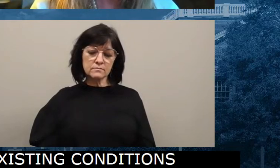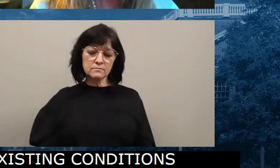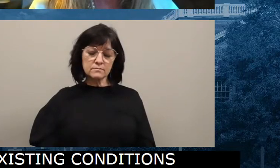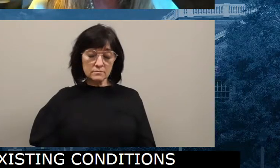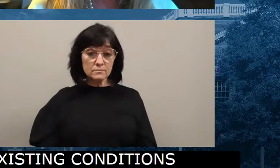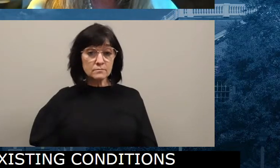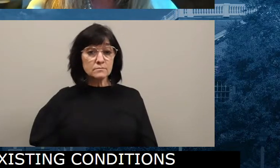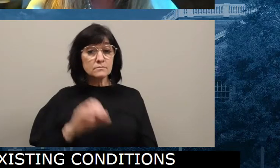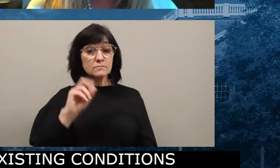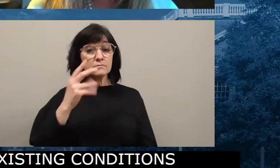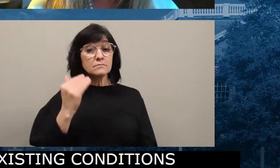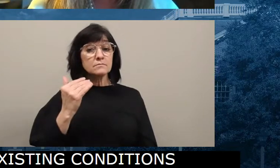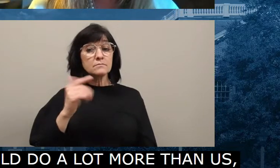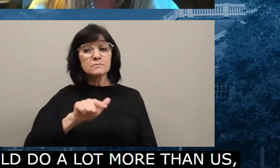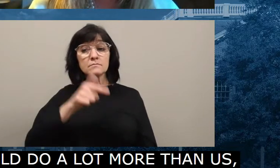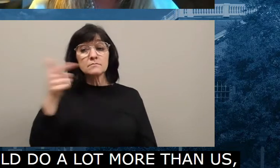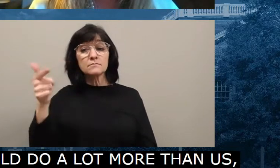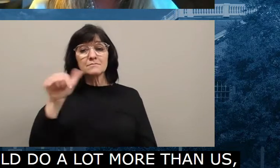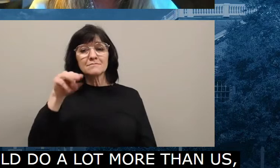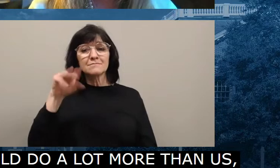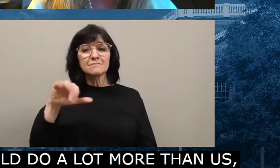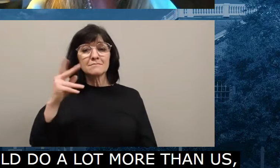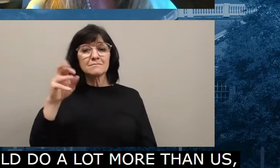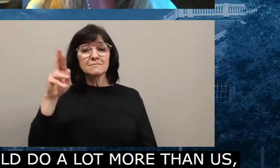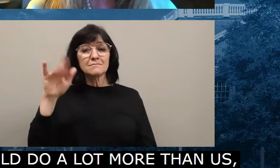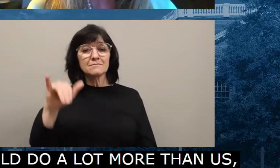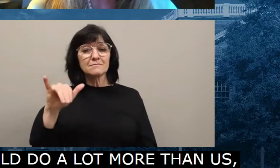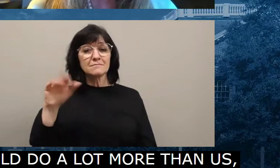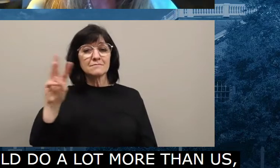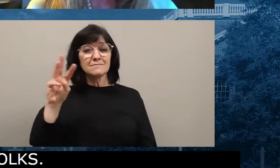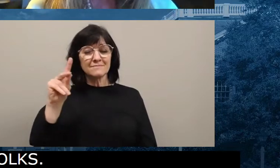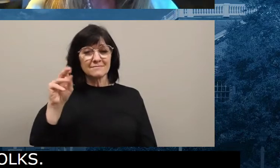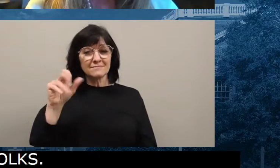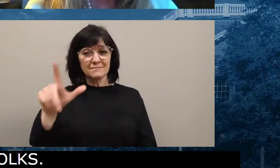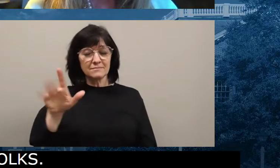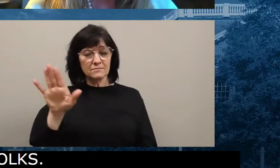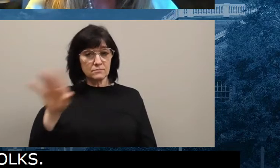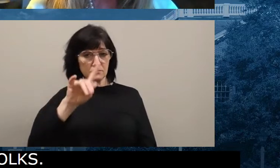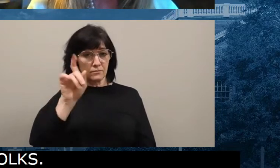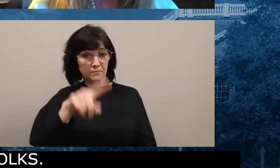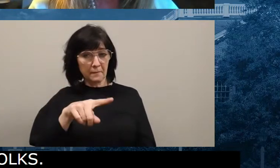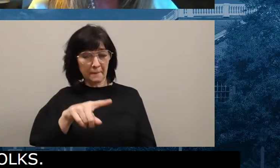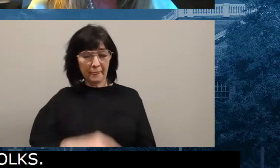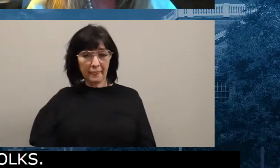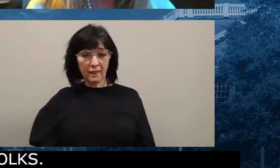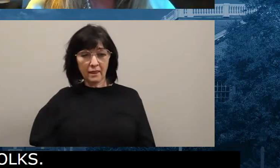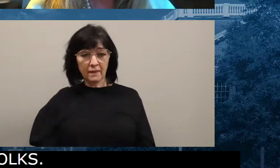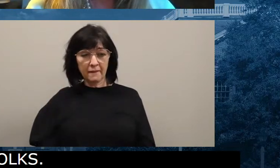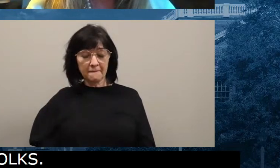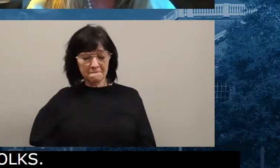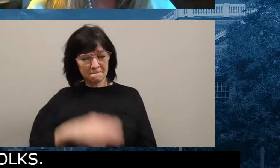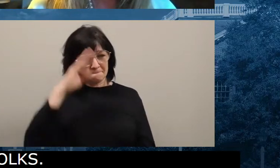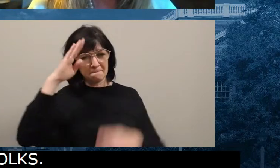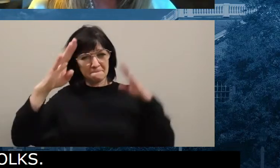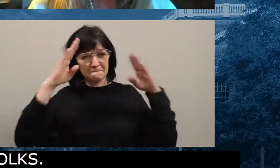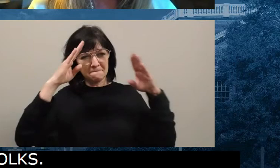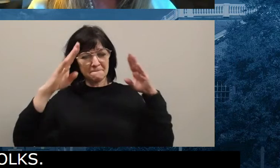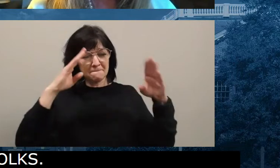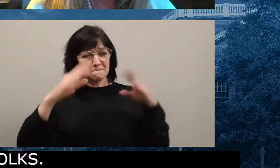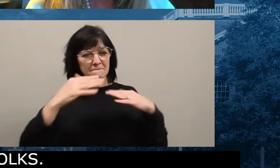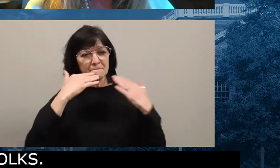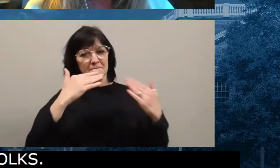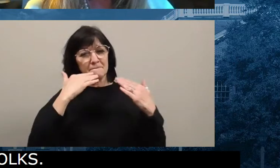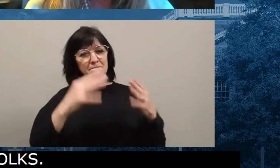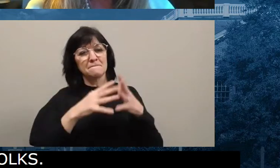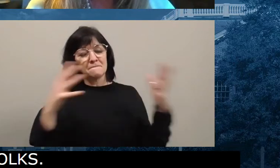All right, next we'll go to Amy Cherry with WDEL. Hi, everyone. Thanks so much. The number